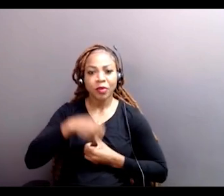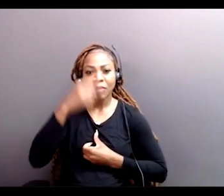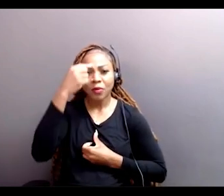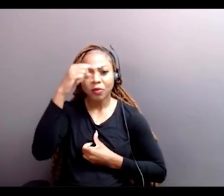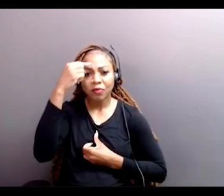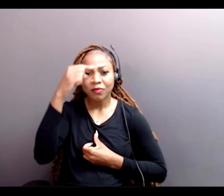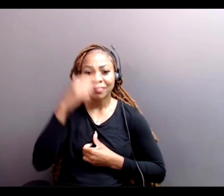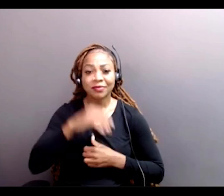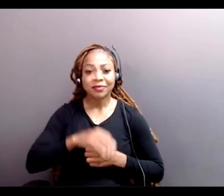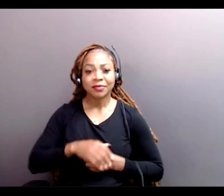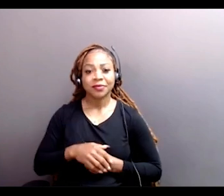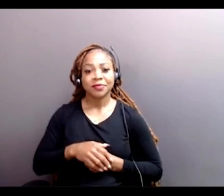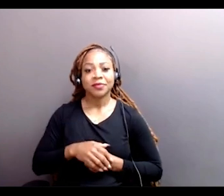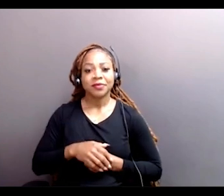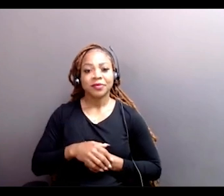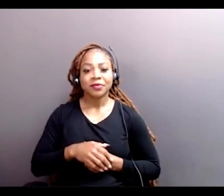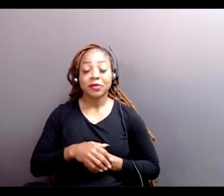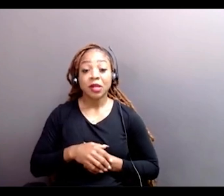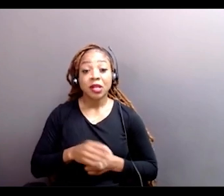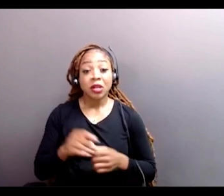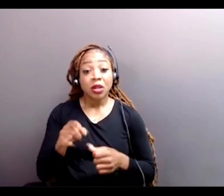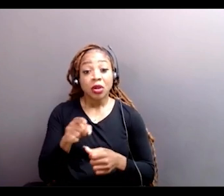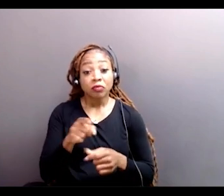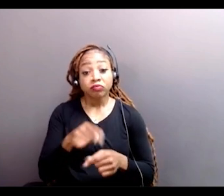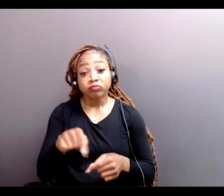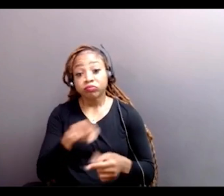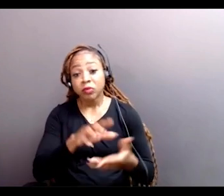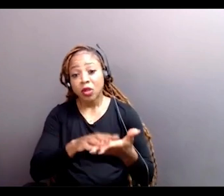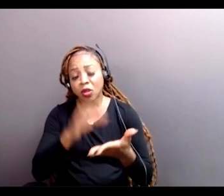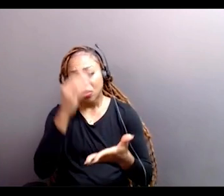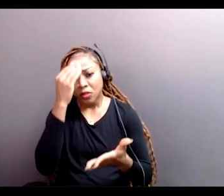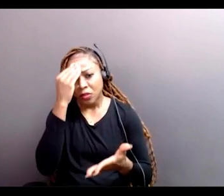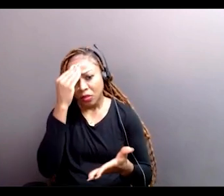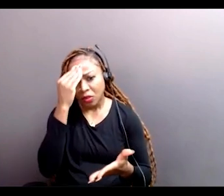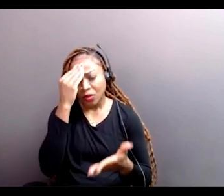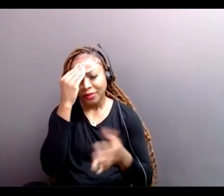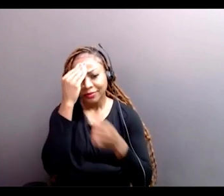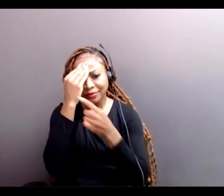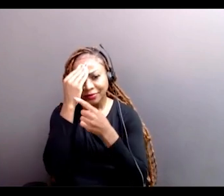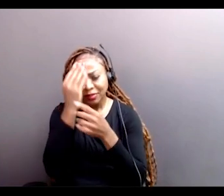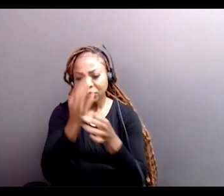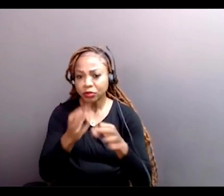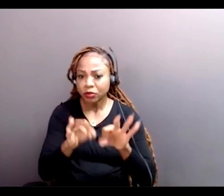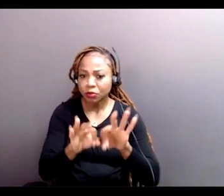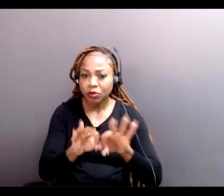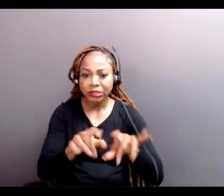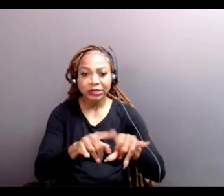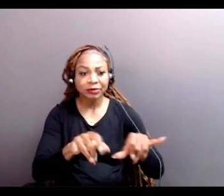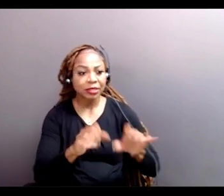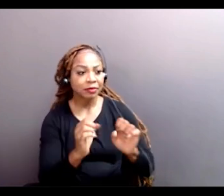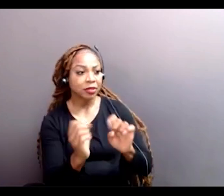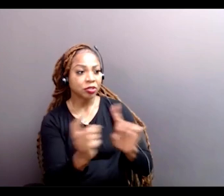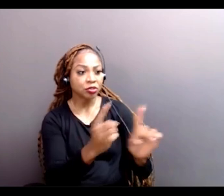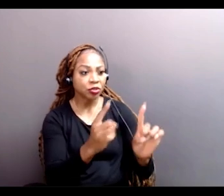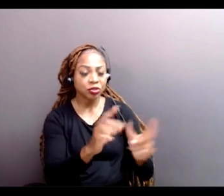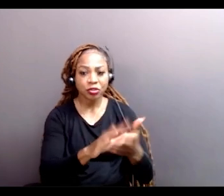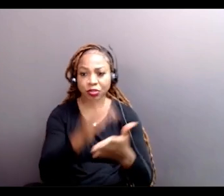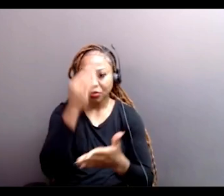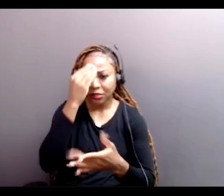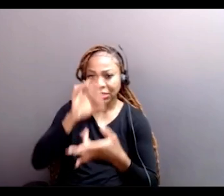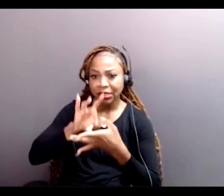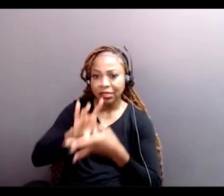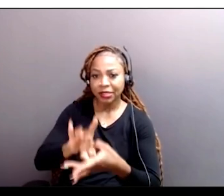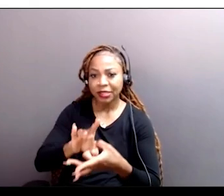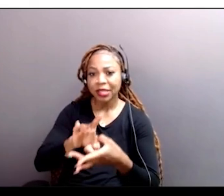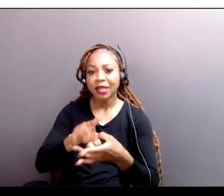think about, as I was mentioning earlier, right, what we learn, it's important that as we are doing education and learning around anti-Black